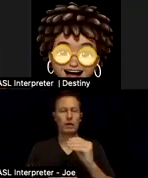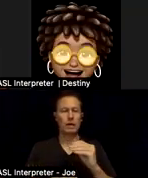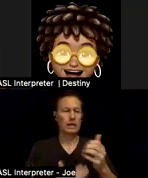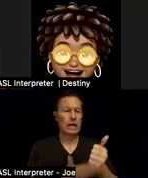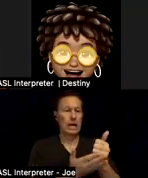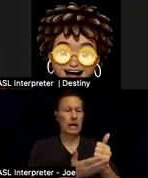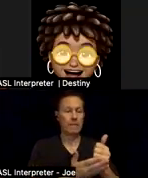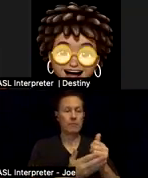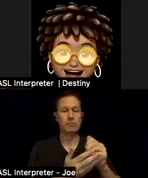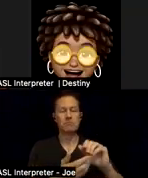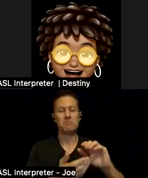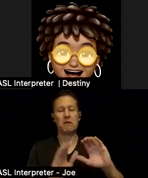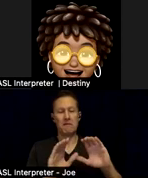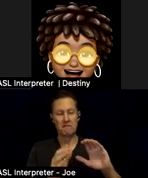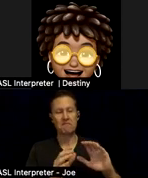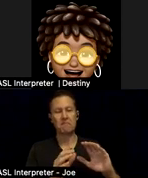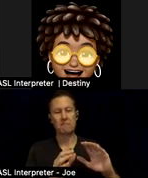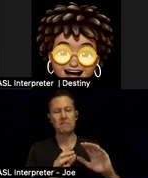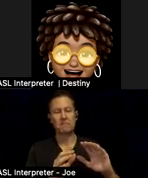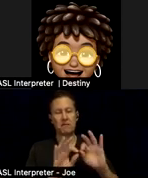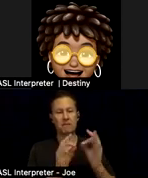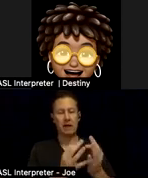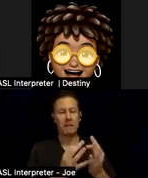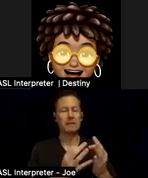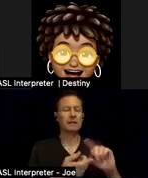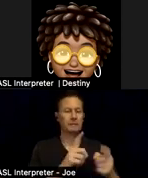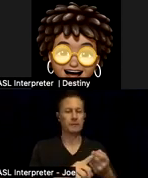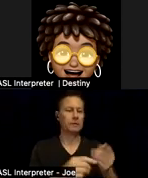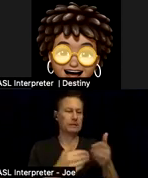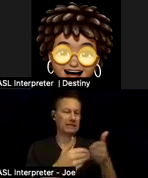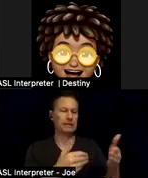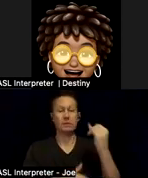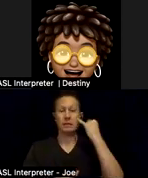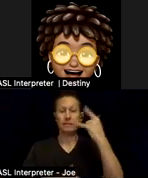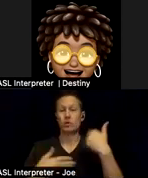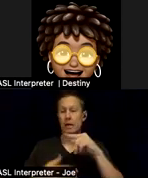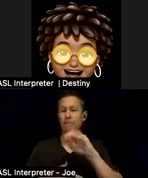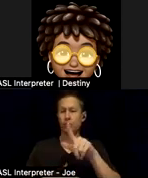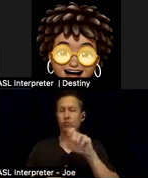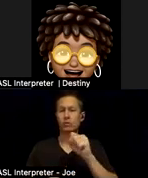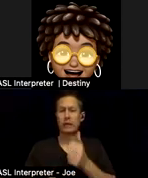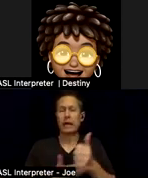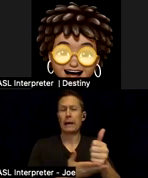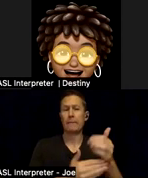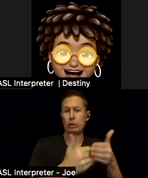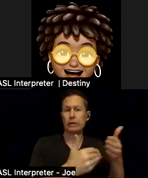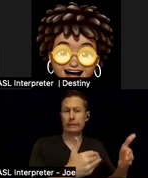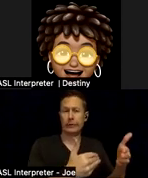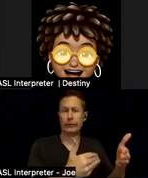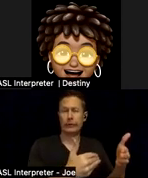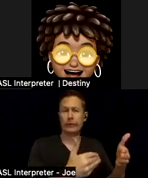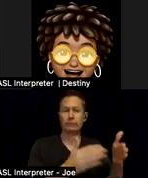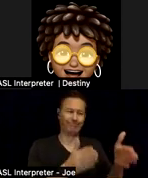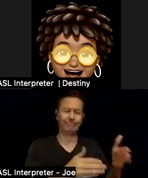It really is a key thing, especially if you have the tools to do this type of work, go help your neighbor do the same thing. And that's in your